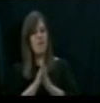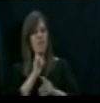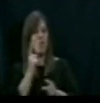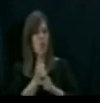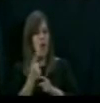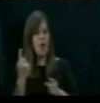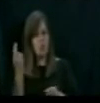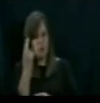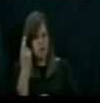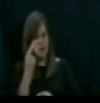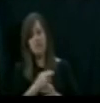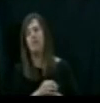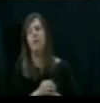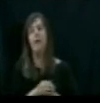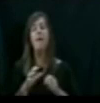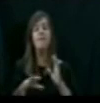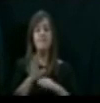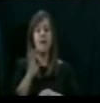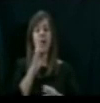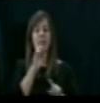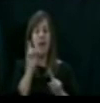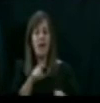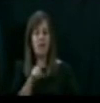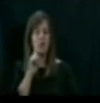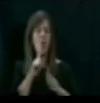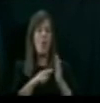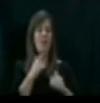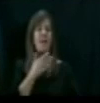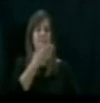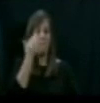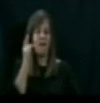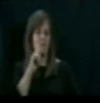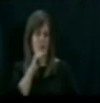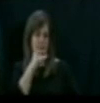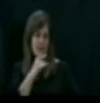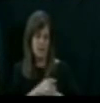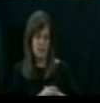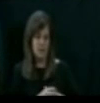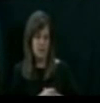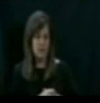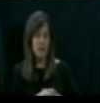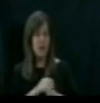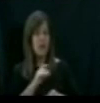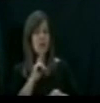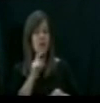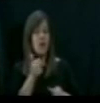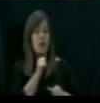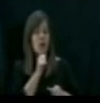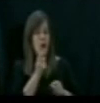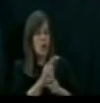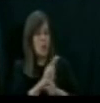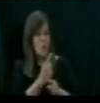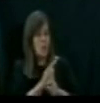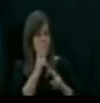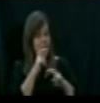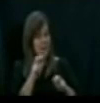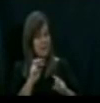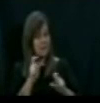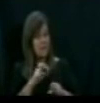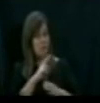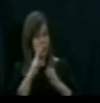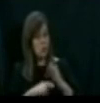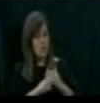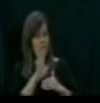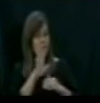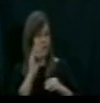reasons. Finding the answer to what is best for kids. Does an inappropriate assessment that gives you the results 5 or